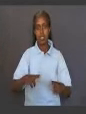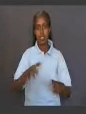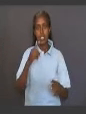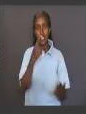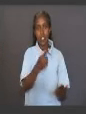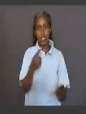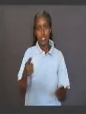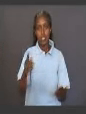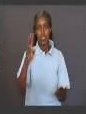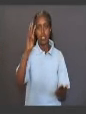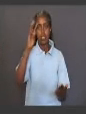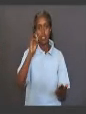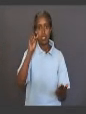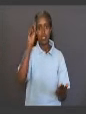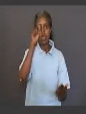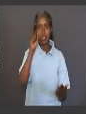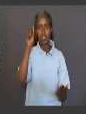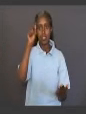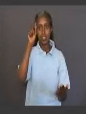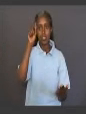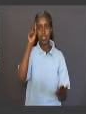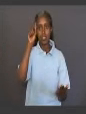each 60 degrees.